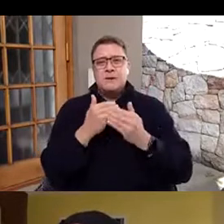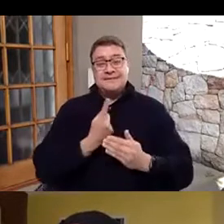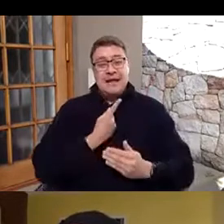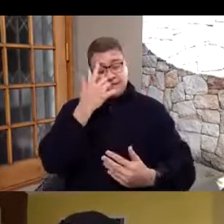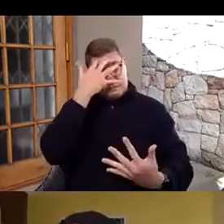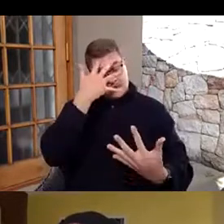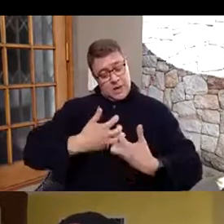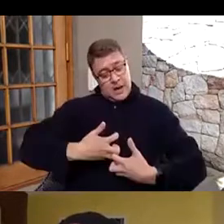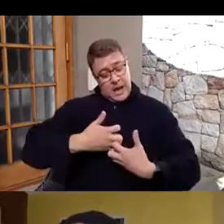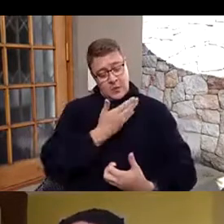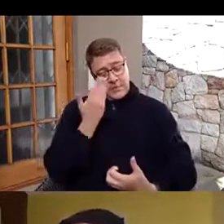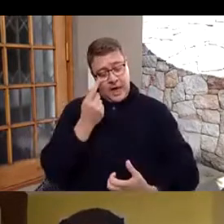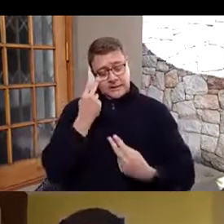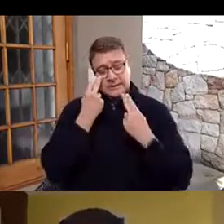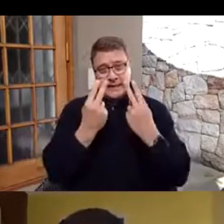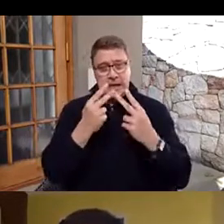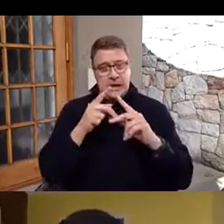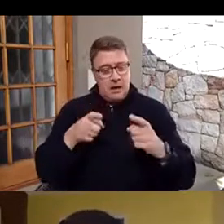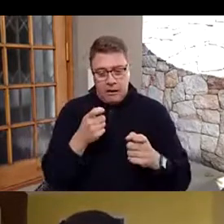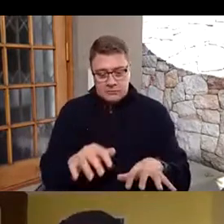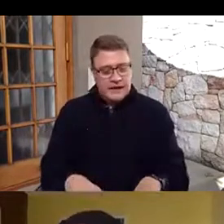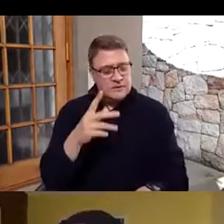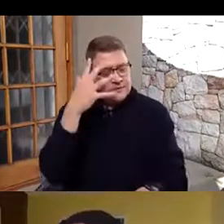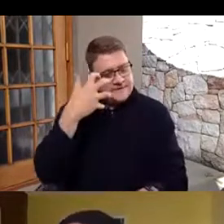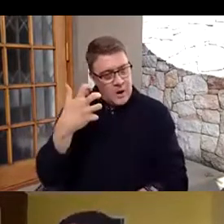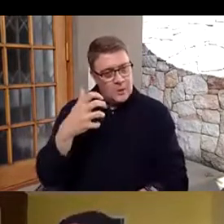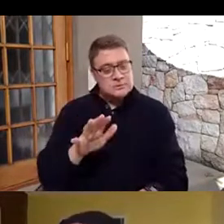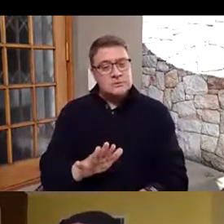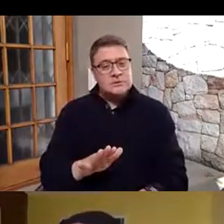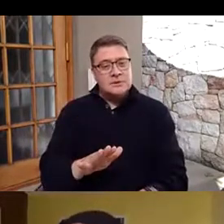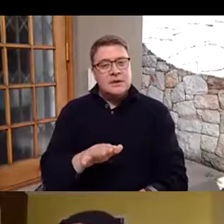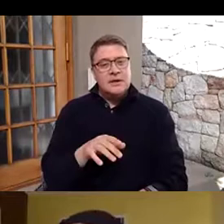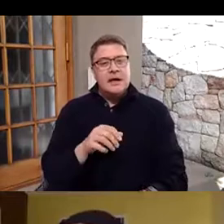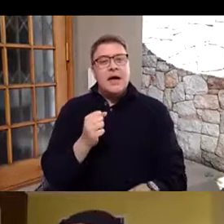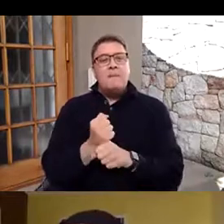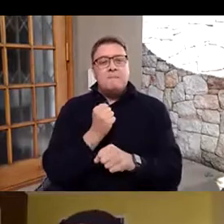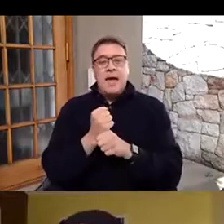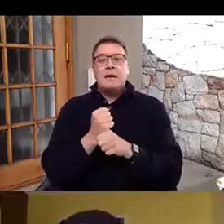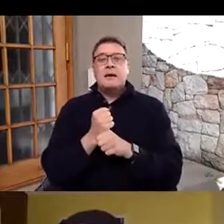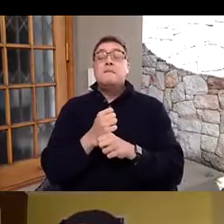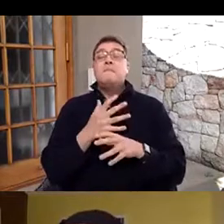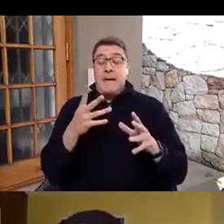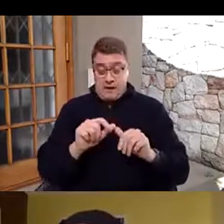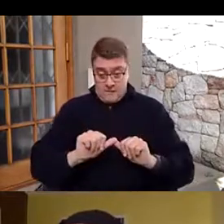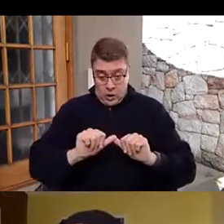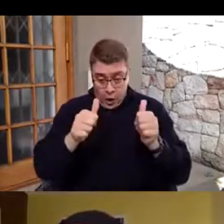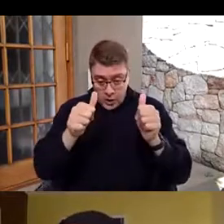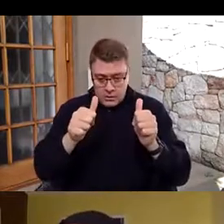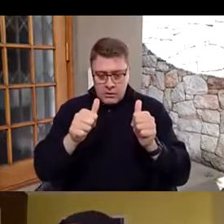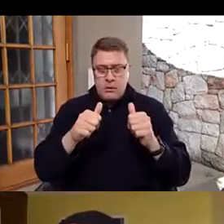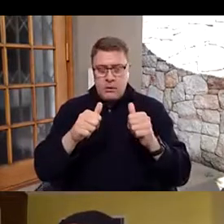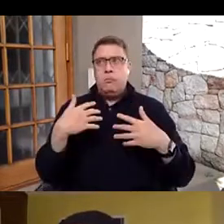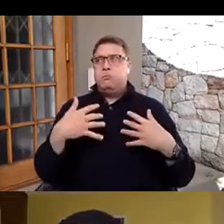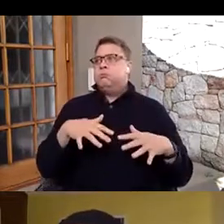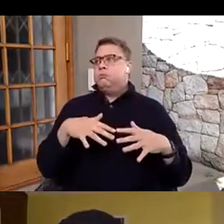any sight, and that actually makes the world's difference when you need to